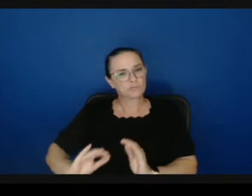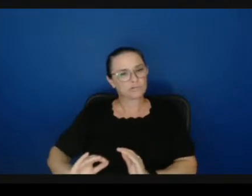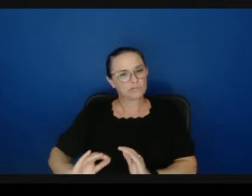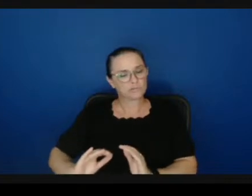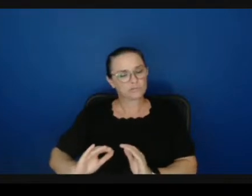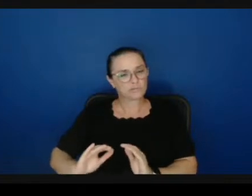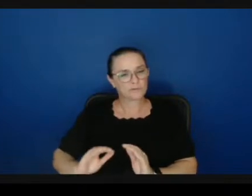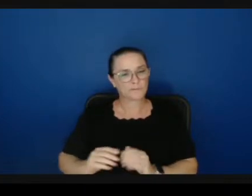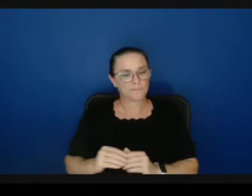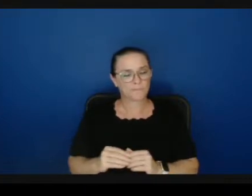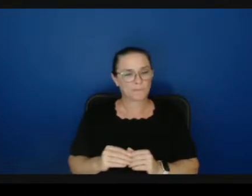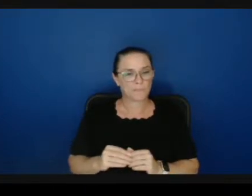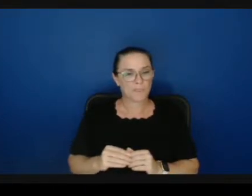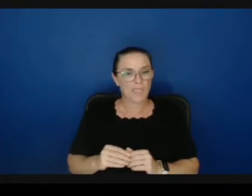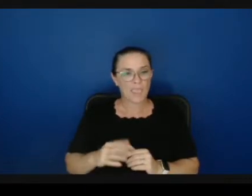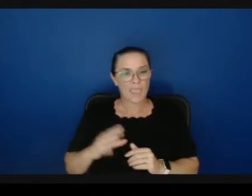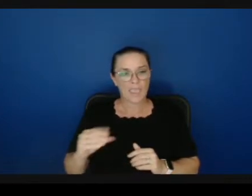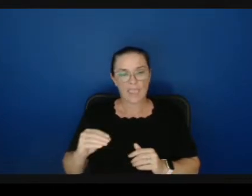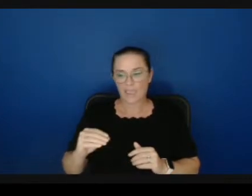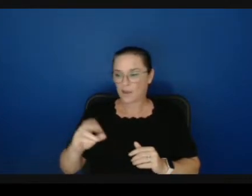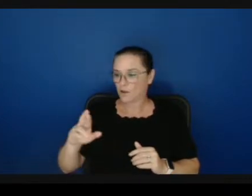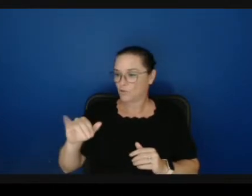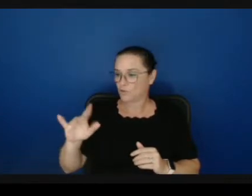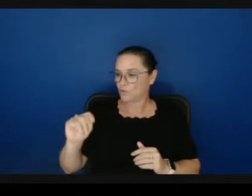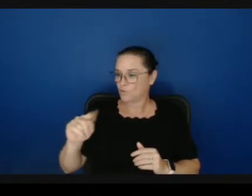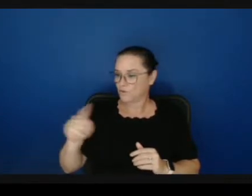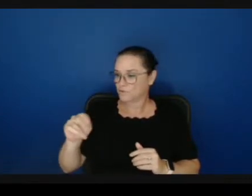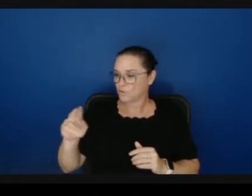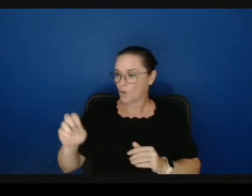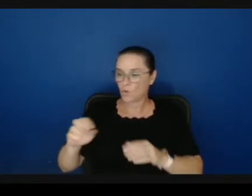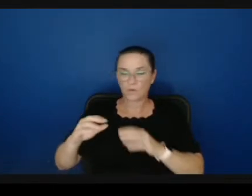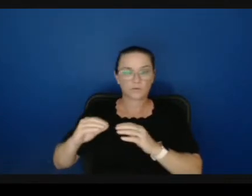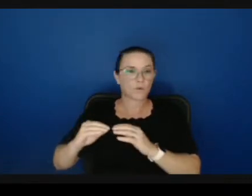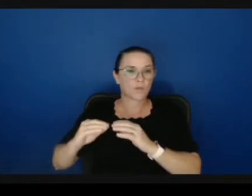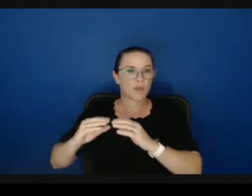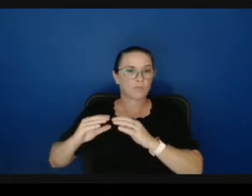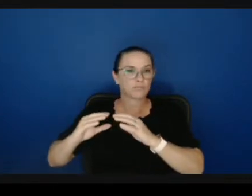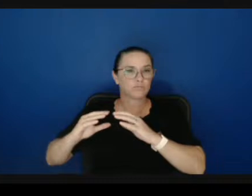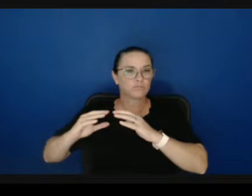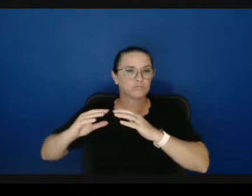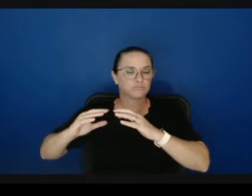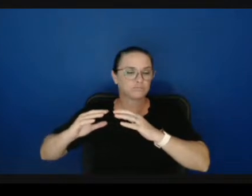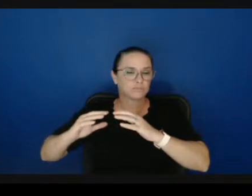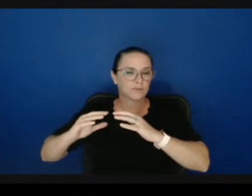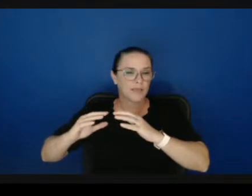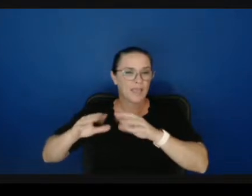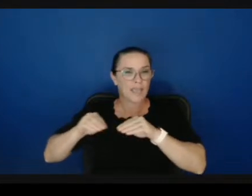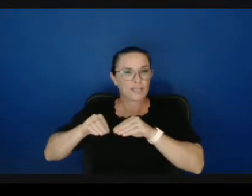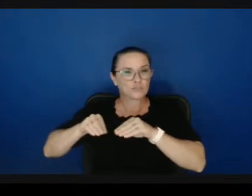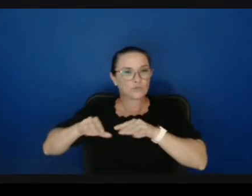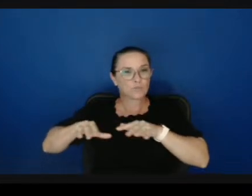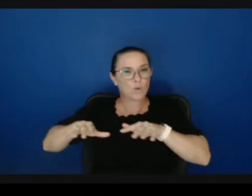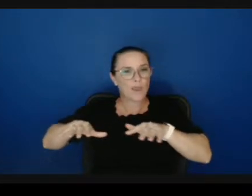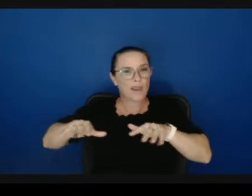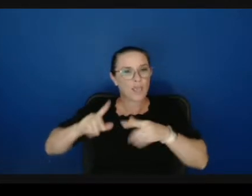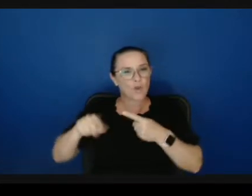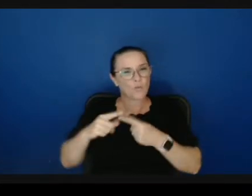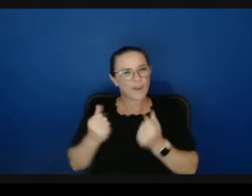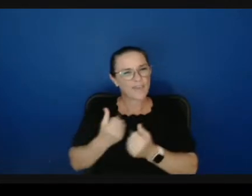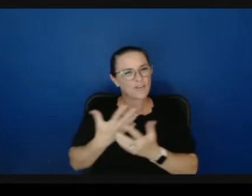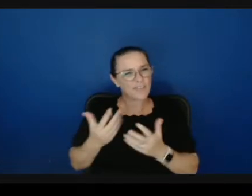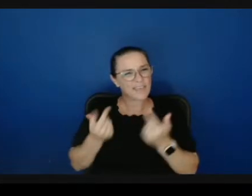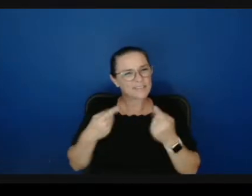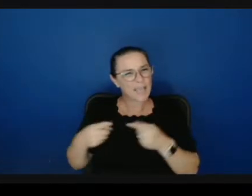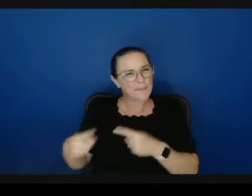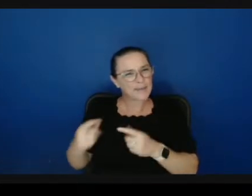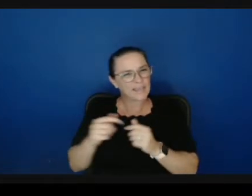on the rift zone showing uplift, showing spreading of the rift zone and all of that. And when we have all that happening together, then we'll really be